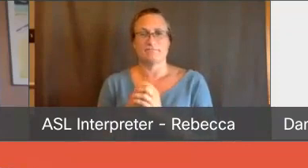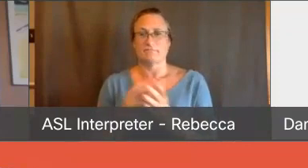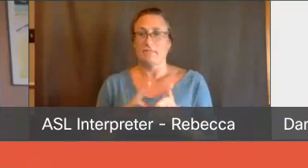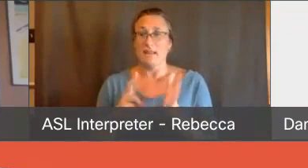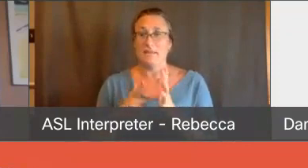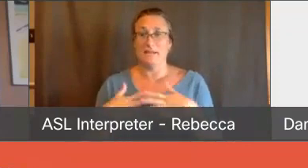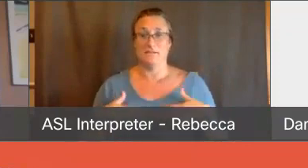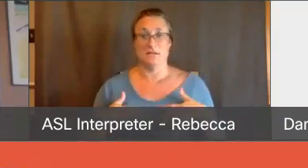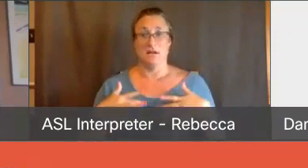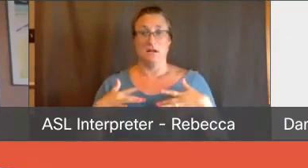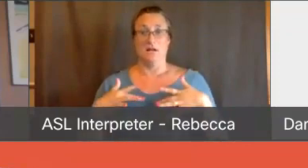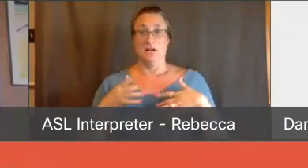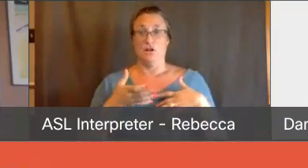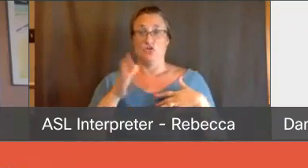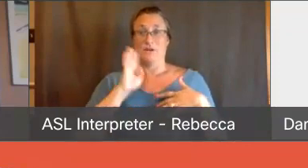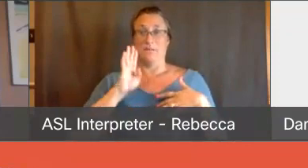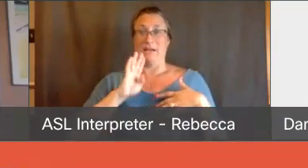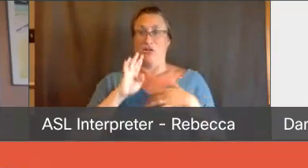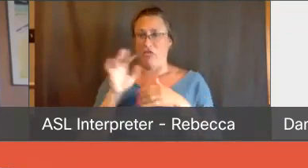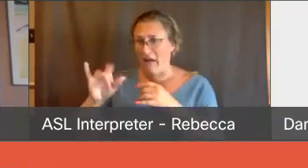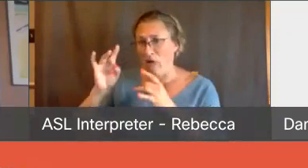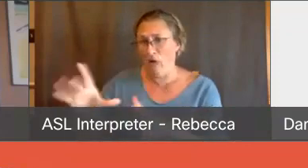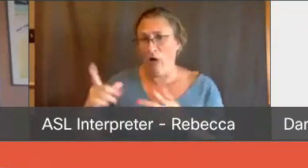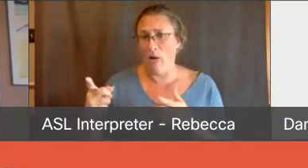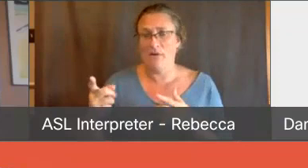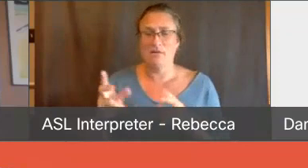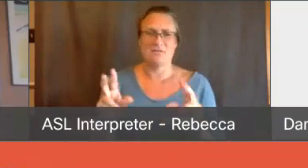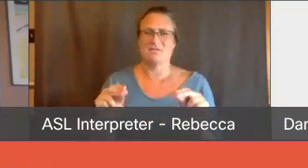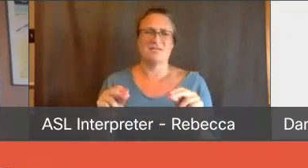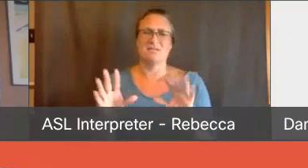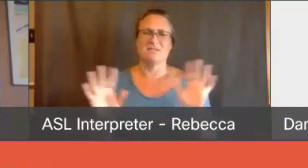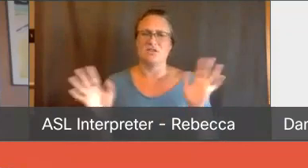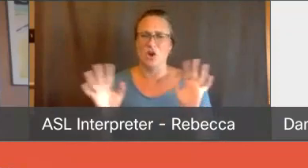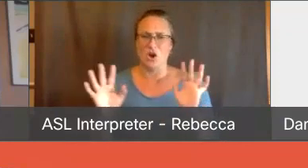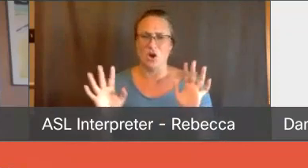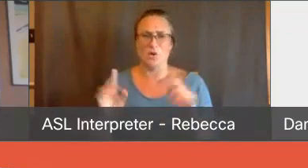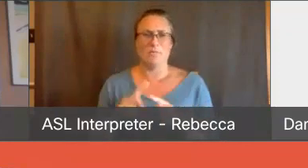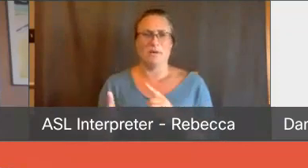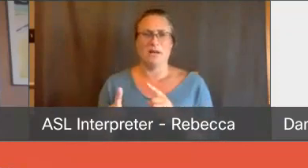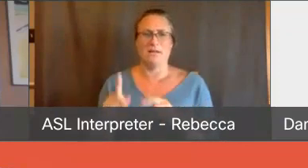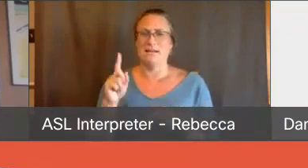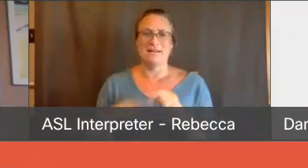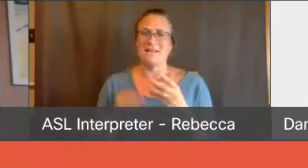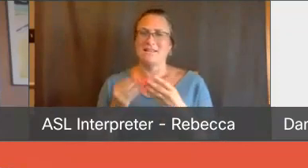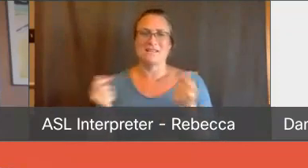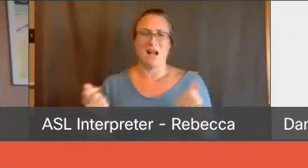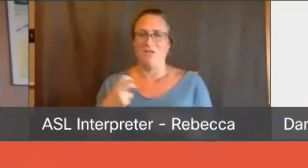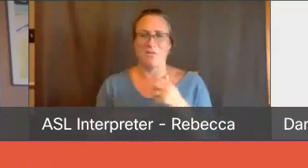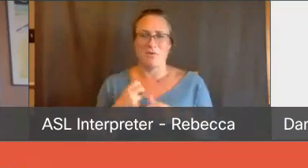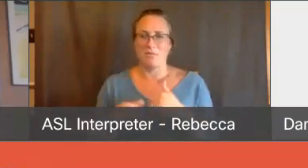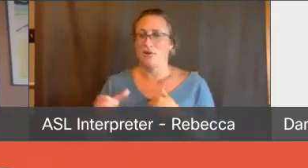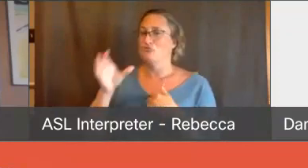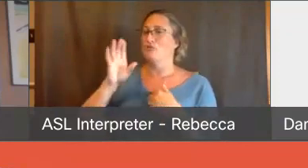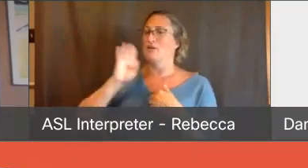a horrible thing. I'm not making a judgment on that one way or the other. It just isn't, it's not going to solve the problem. It's not going